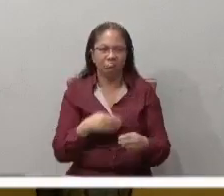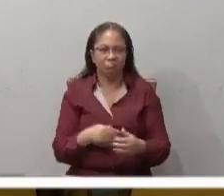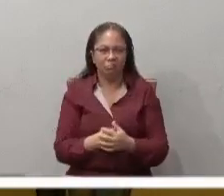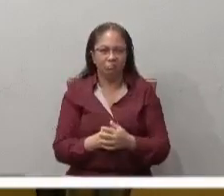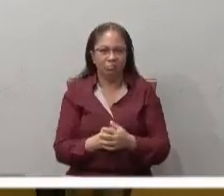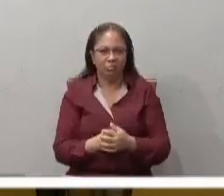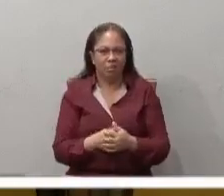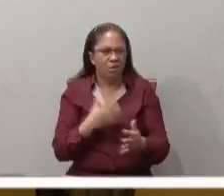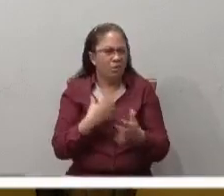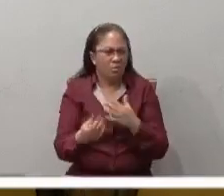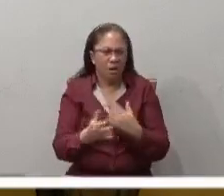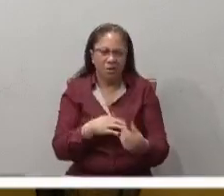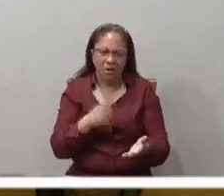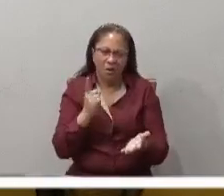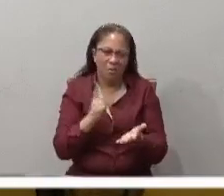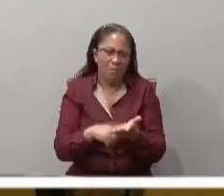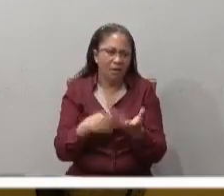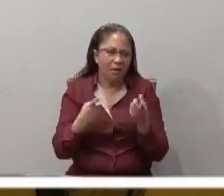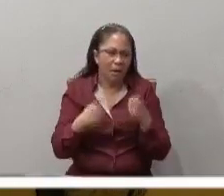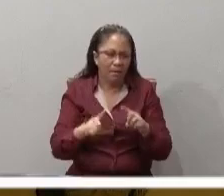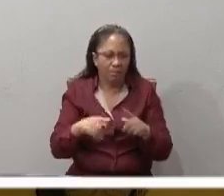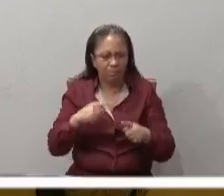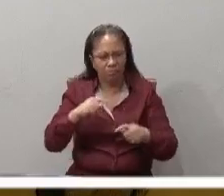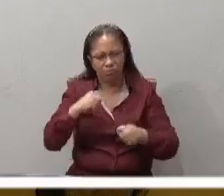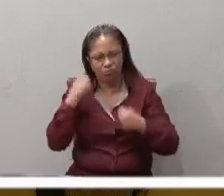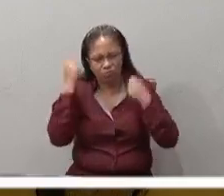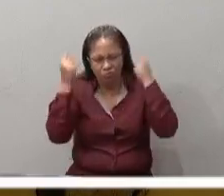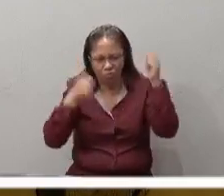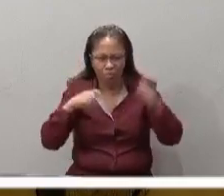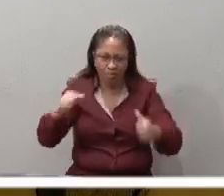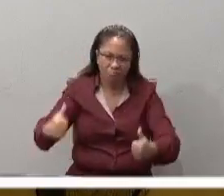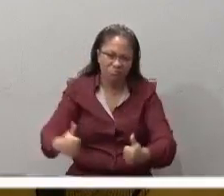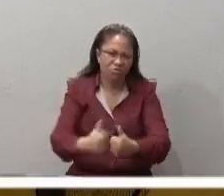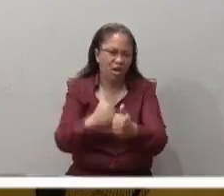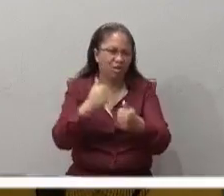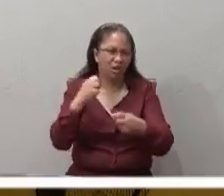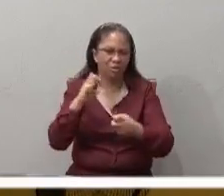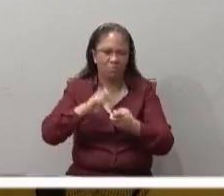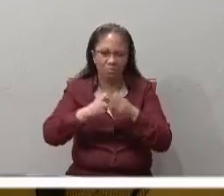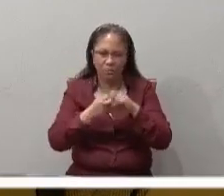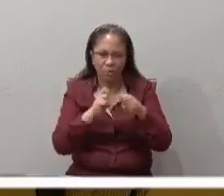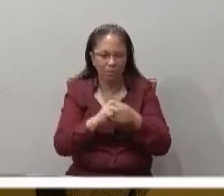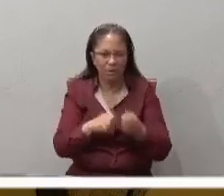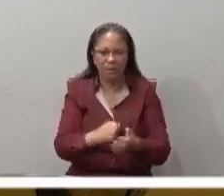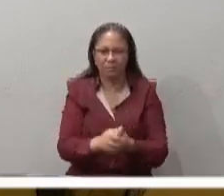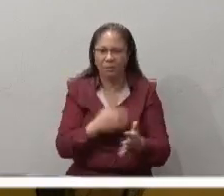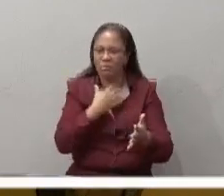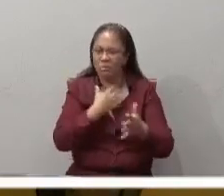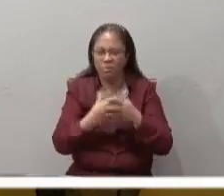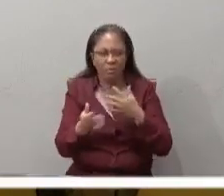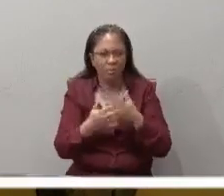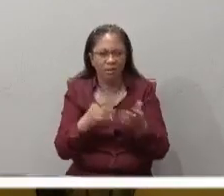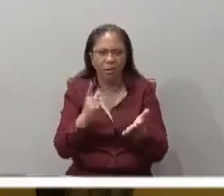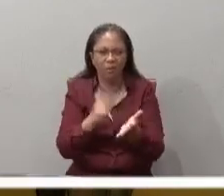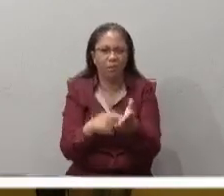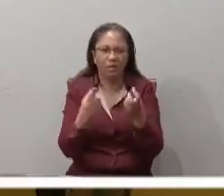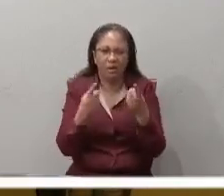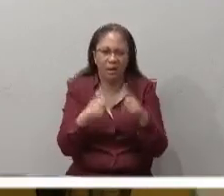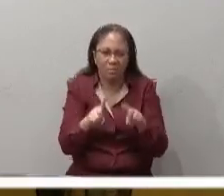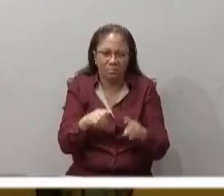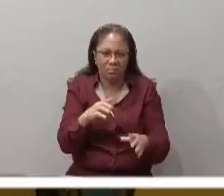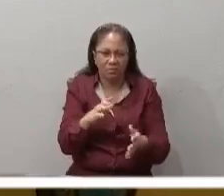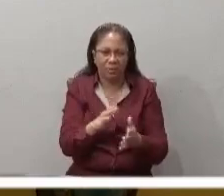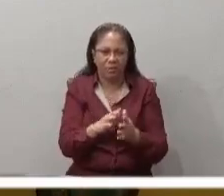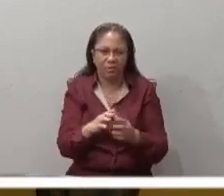how hard things might look, no matter how difficult things might be, no matter how death seems to encroach upon us from